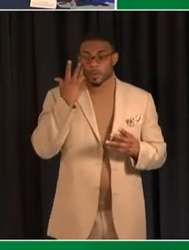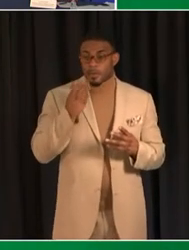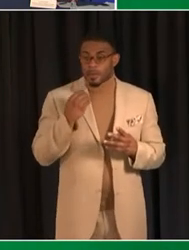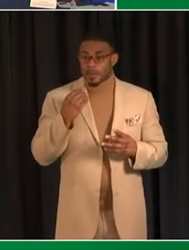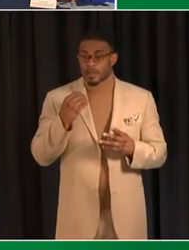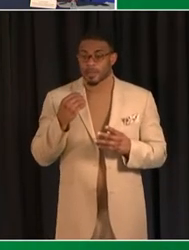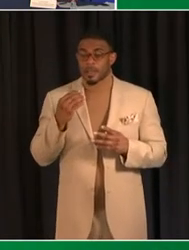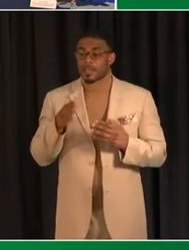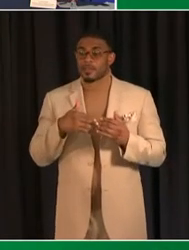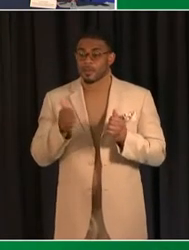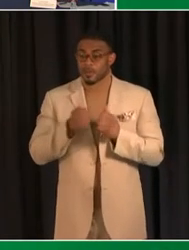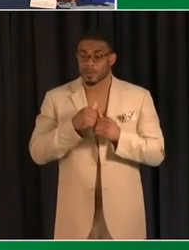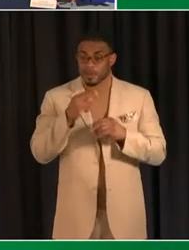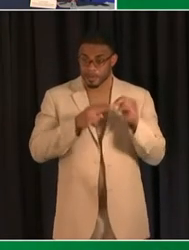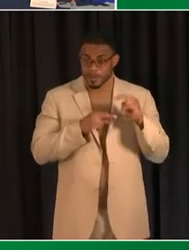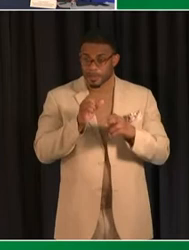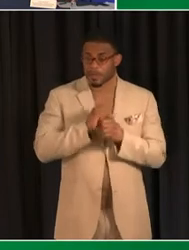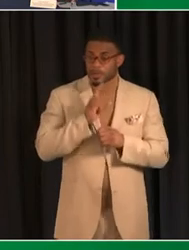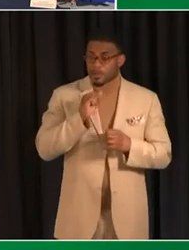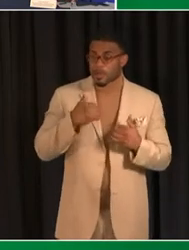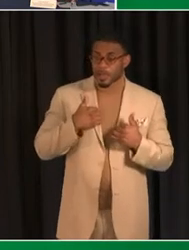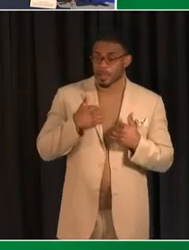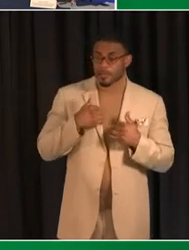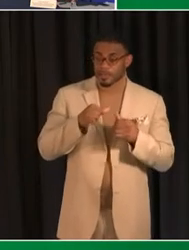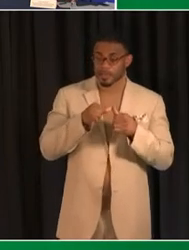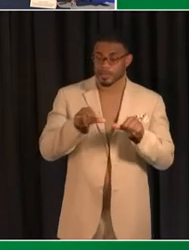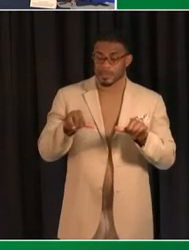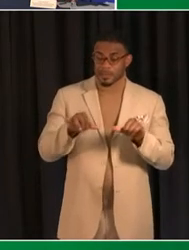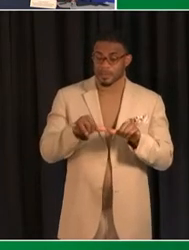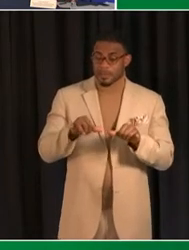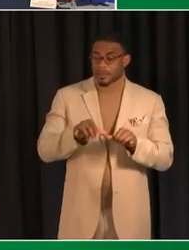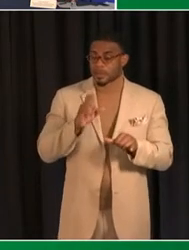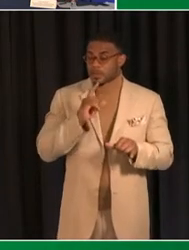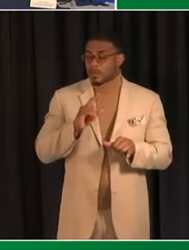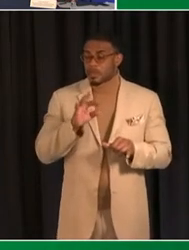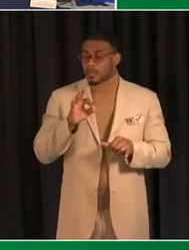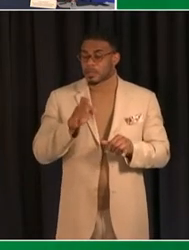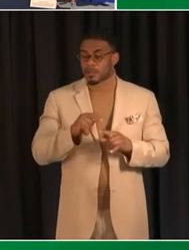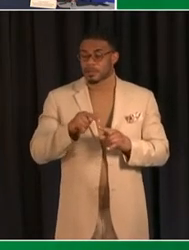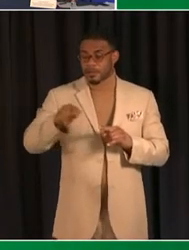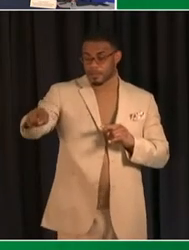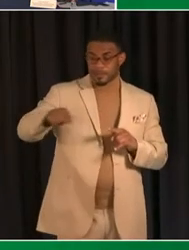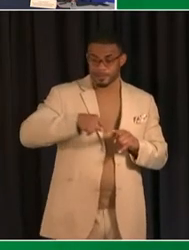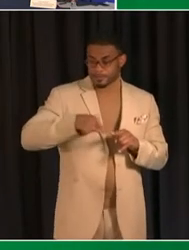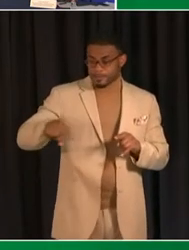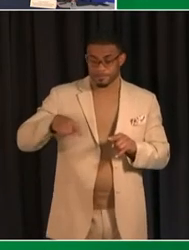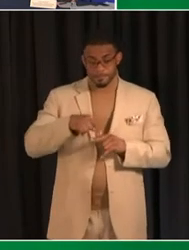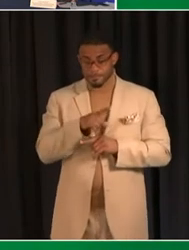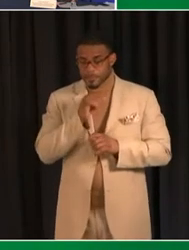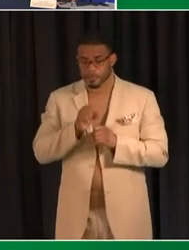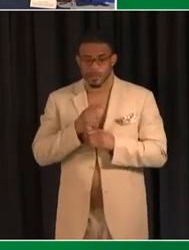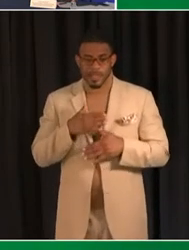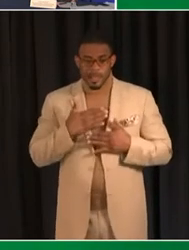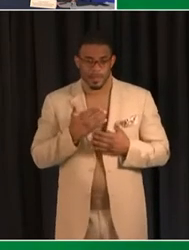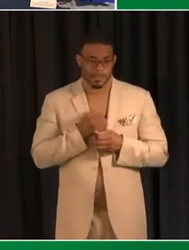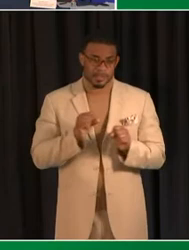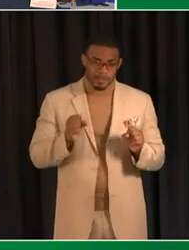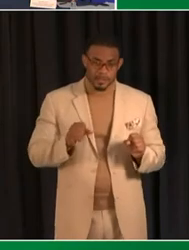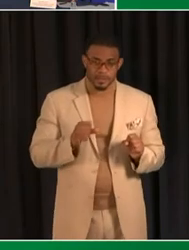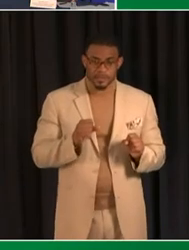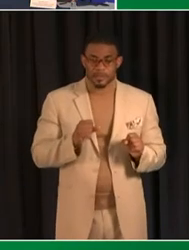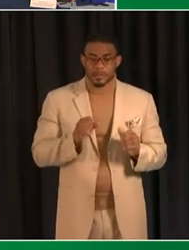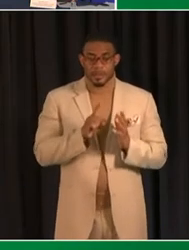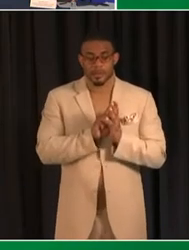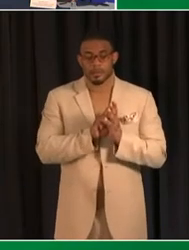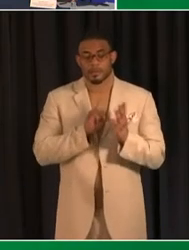to the extent, even with the building, to make sure we have our tape measure out to ensure everybody's happy. And they feel safe